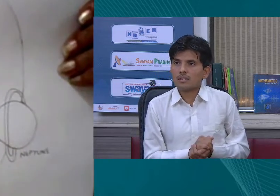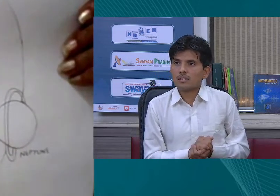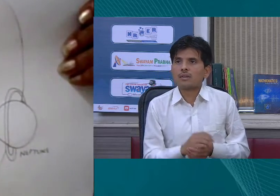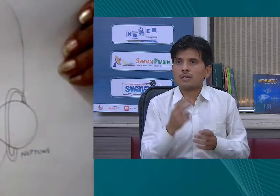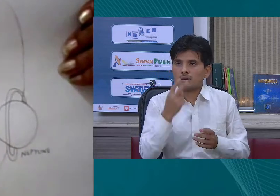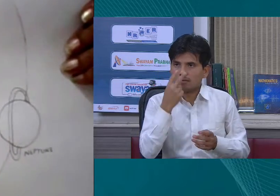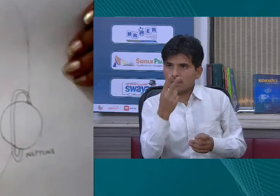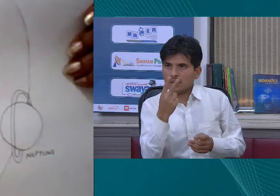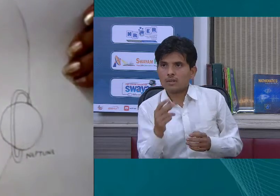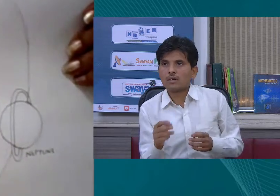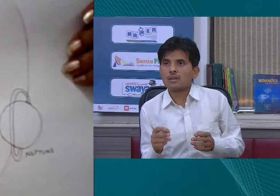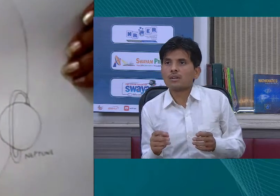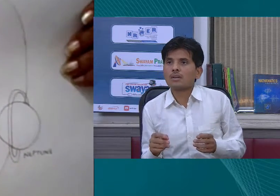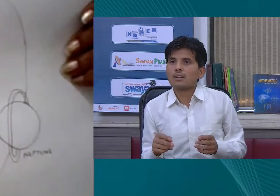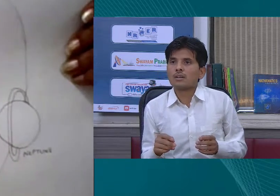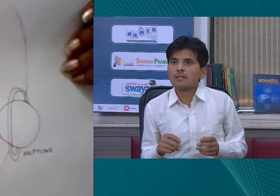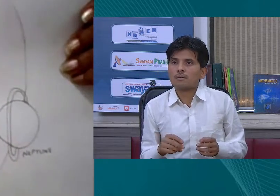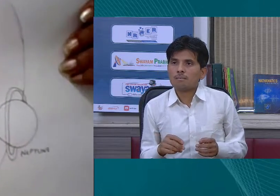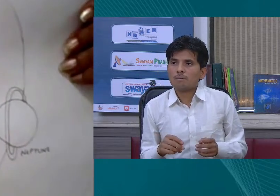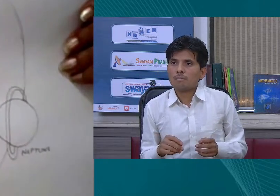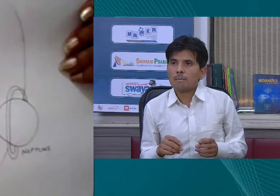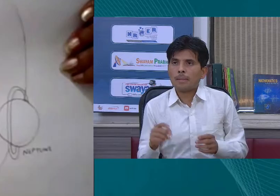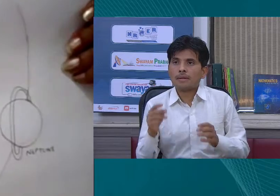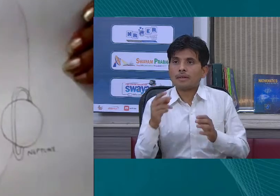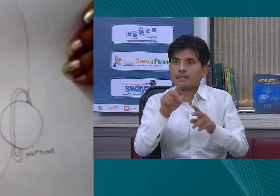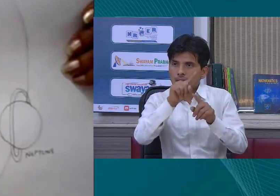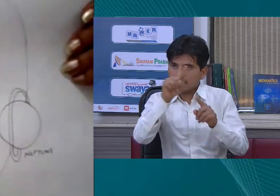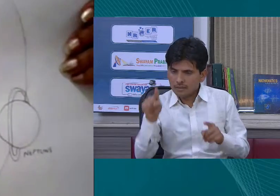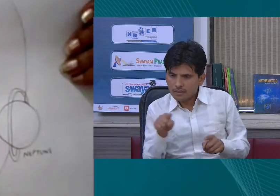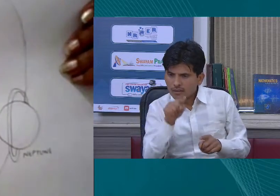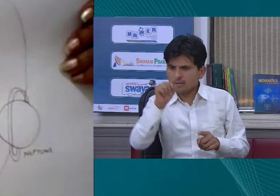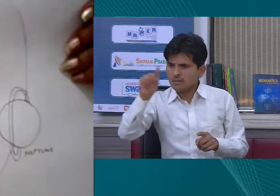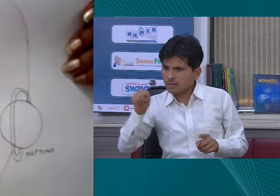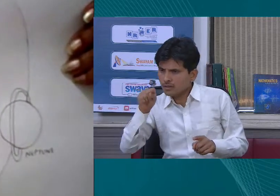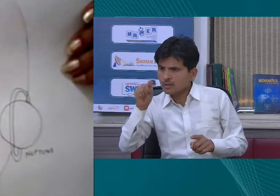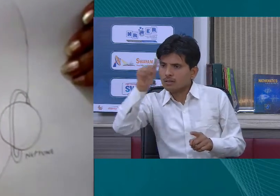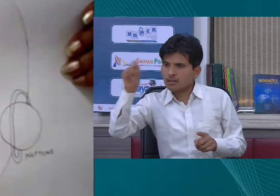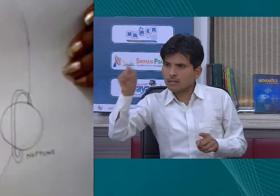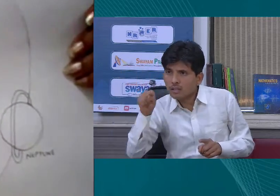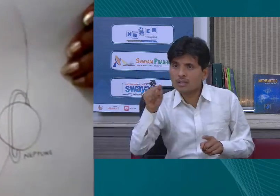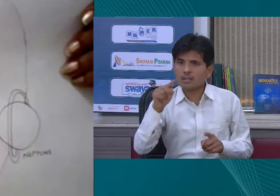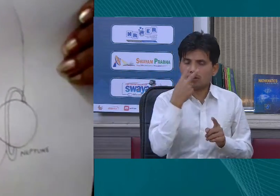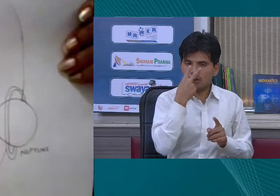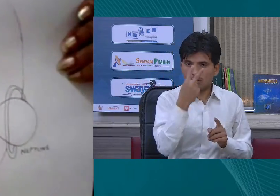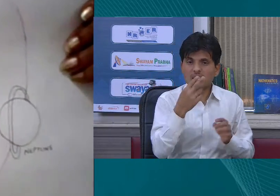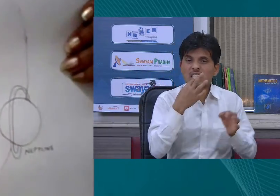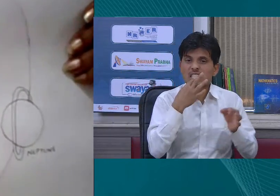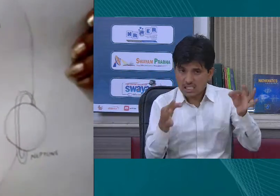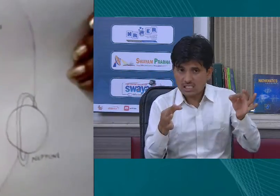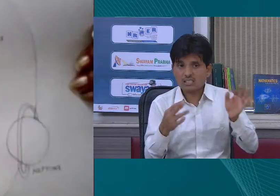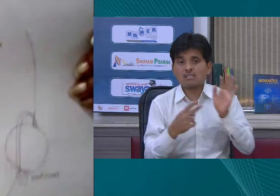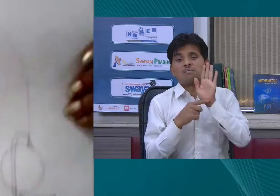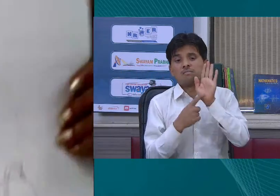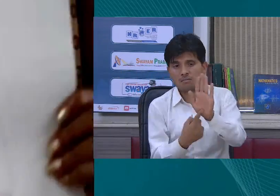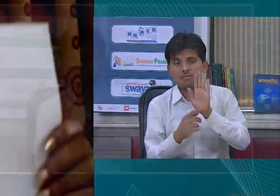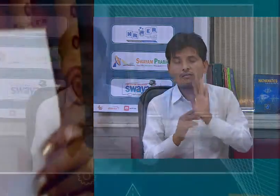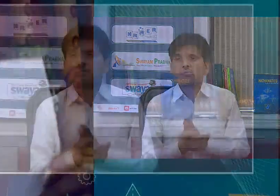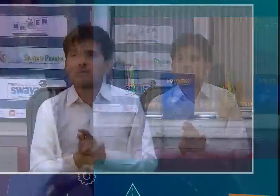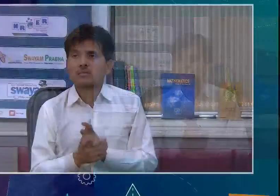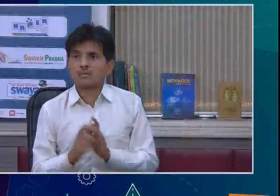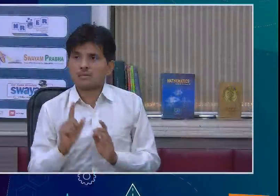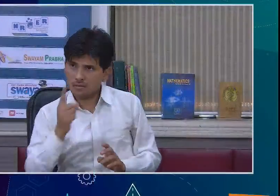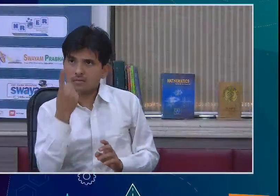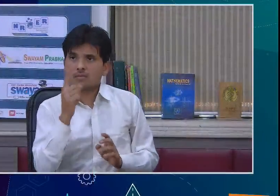identify, okay, this is which planet. So they will just finger it and find out, okay, this is the 3rd one, so this must be Earth. This is the 4th one, so